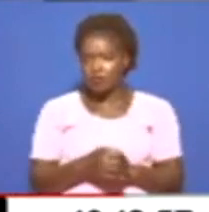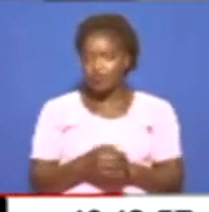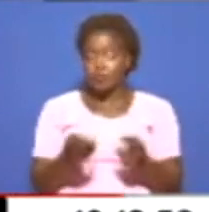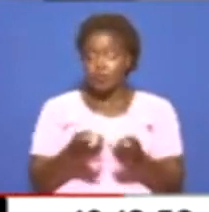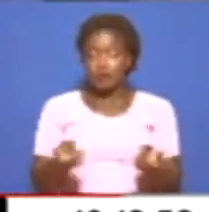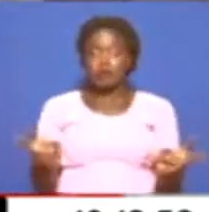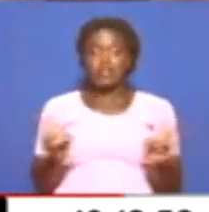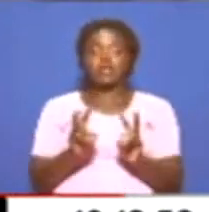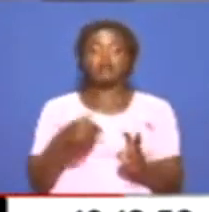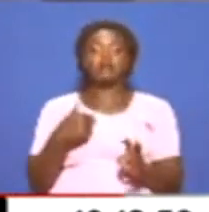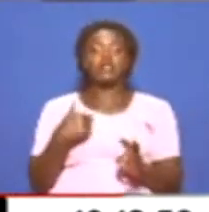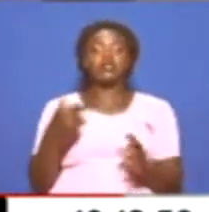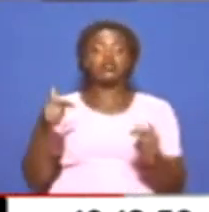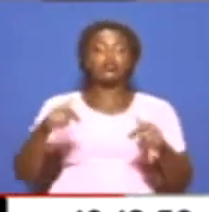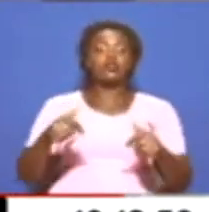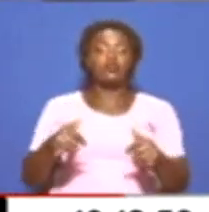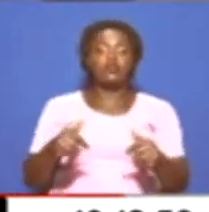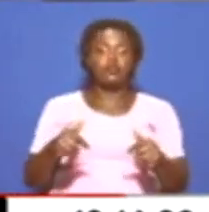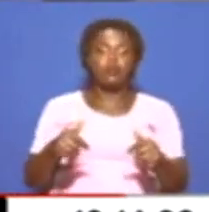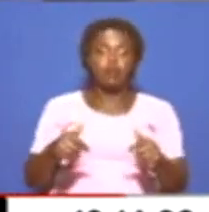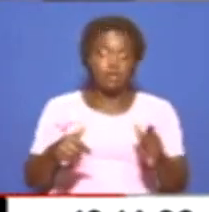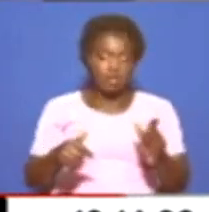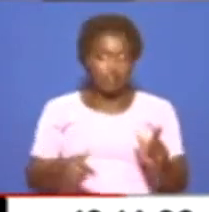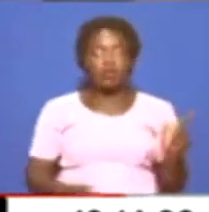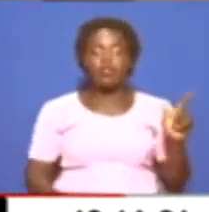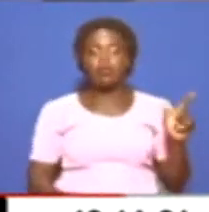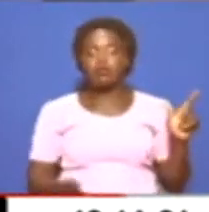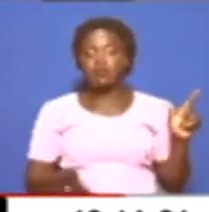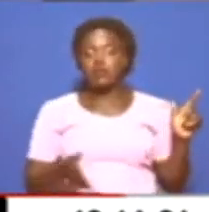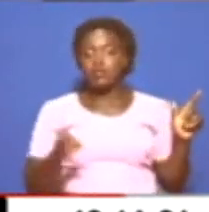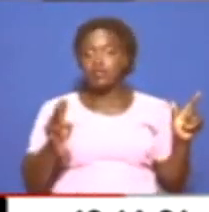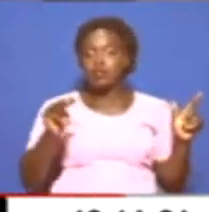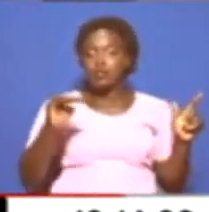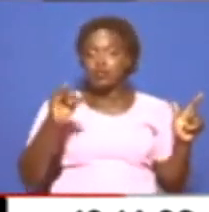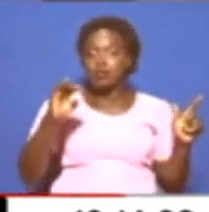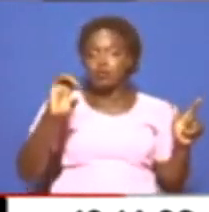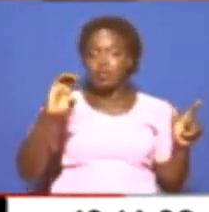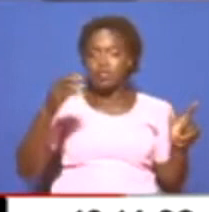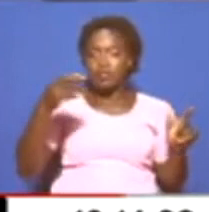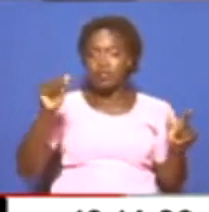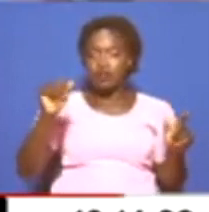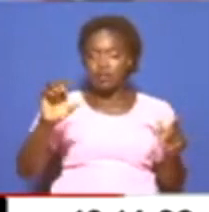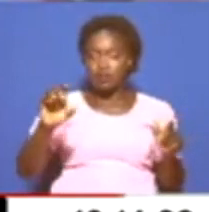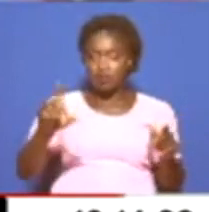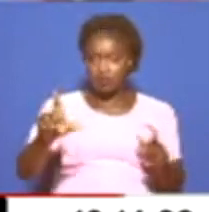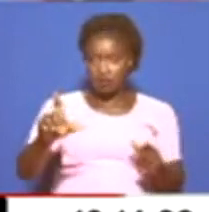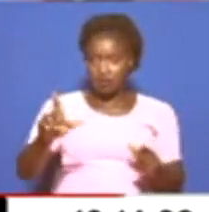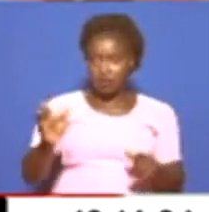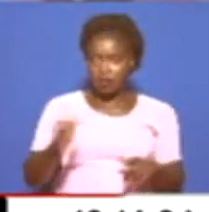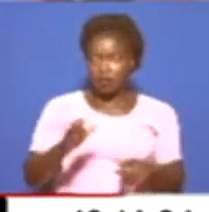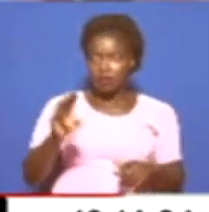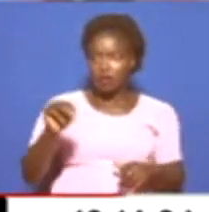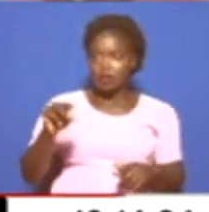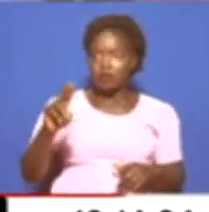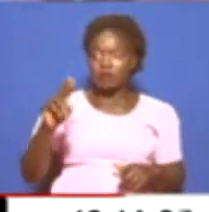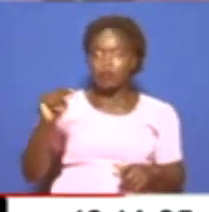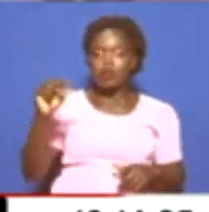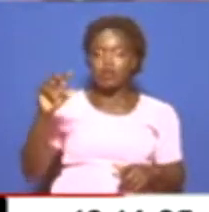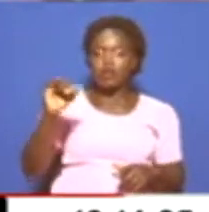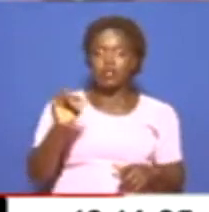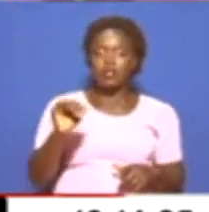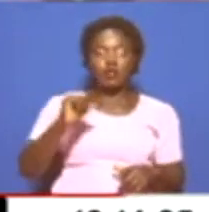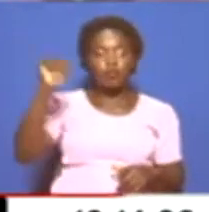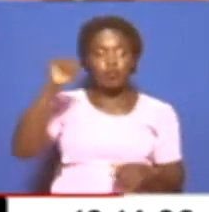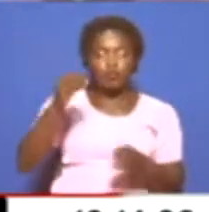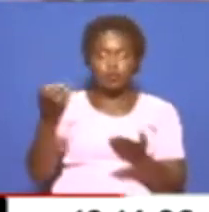today, on my immediate left, we have Michael Mungai, who is a political economist. And